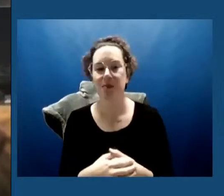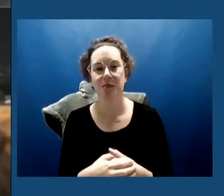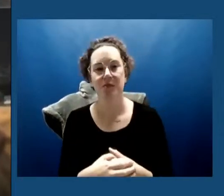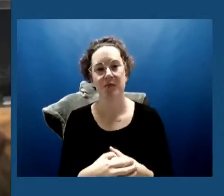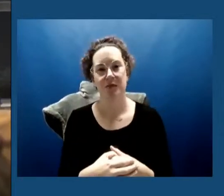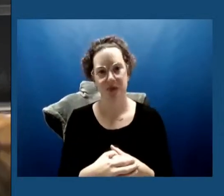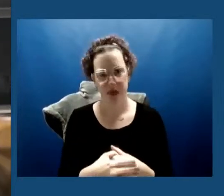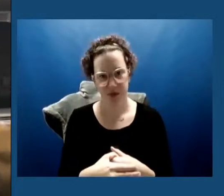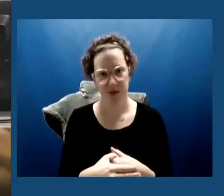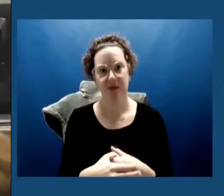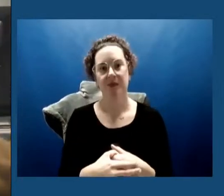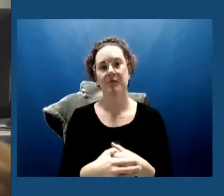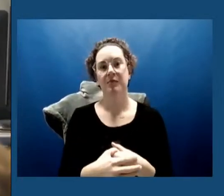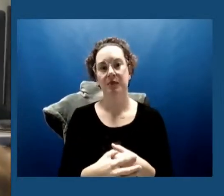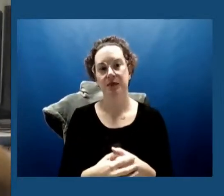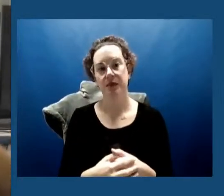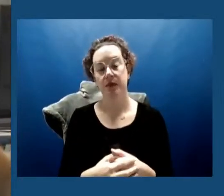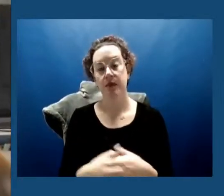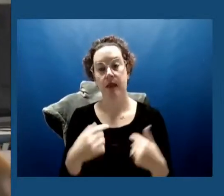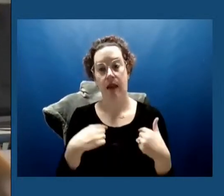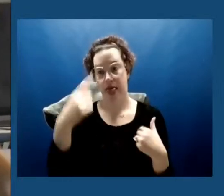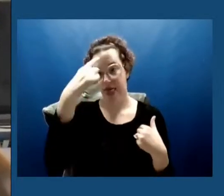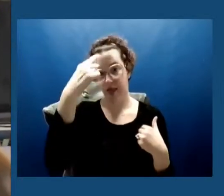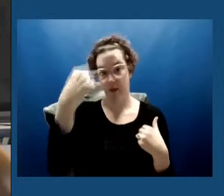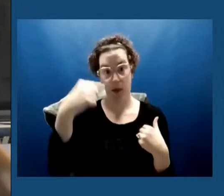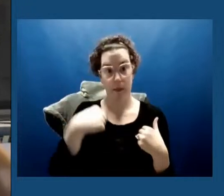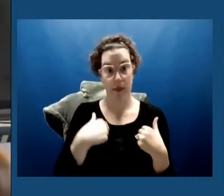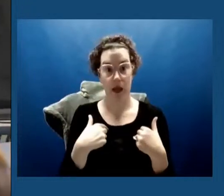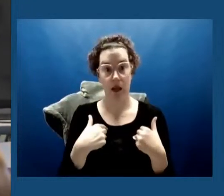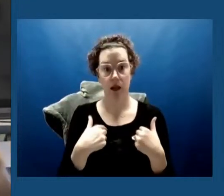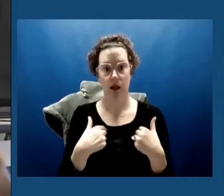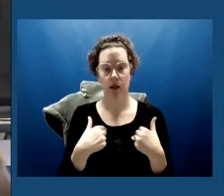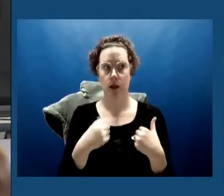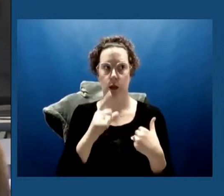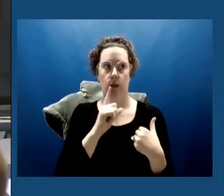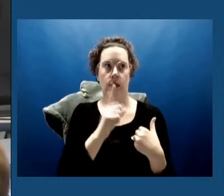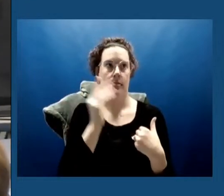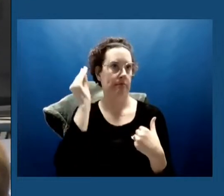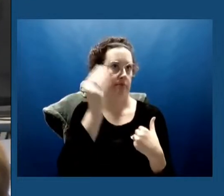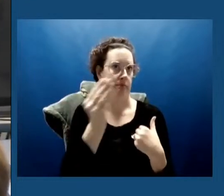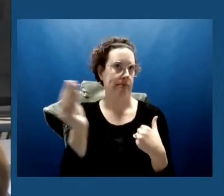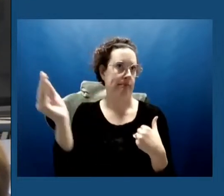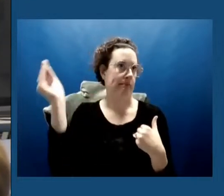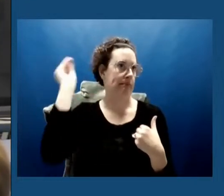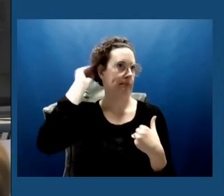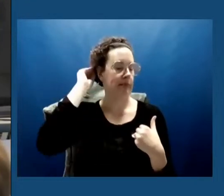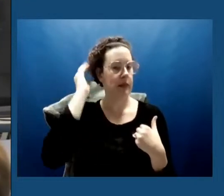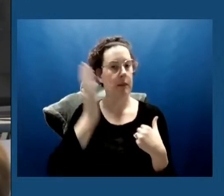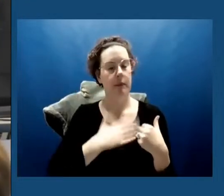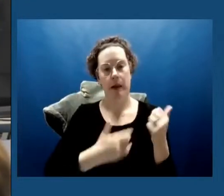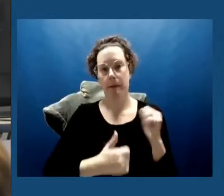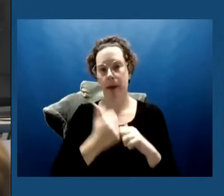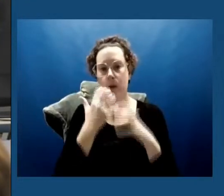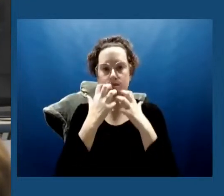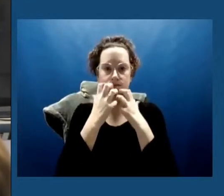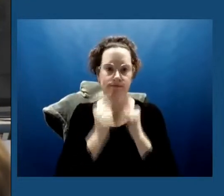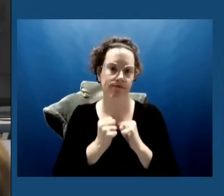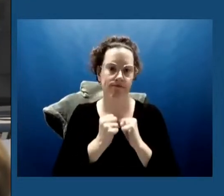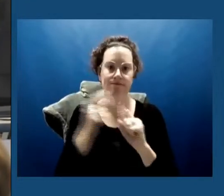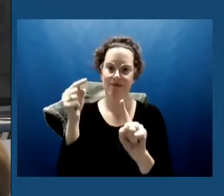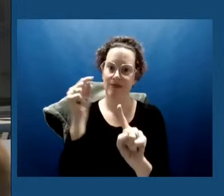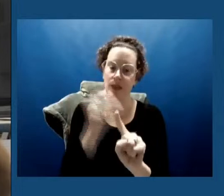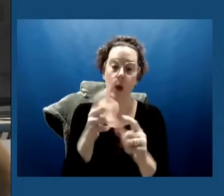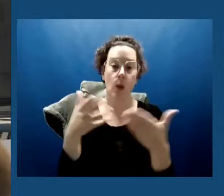Sarah. So I think for me, the biggest takeaway, but also thing I'm most passionate about with this, is really focusing